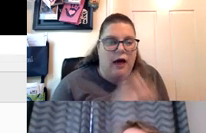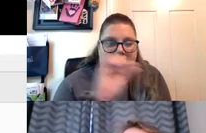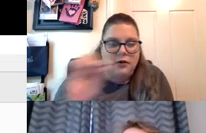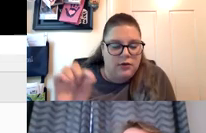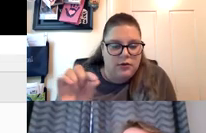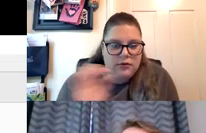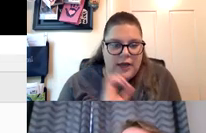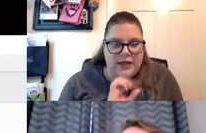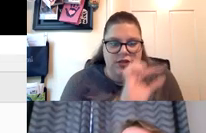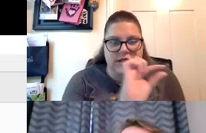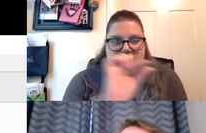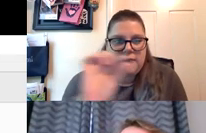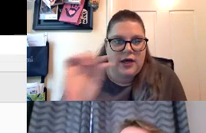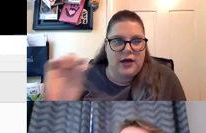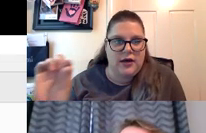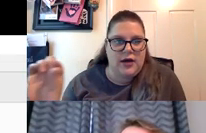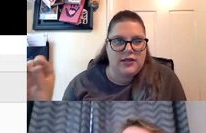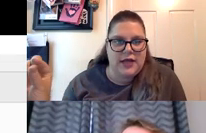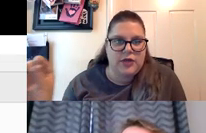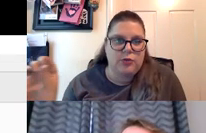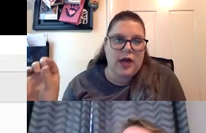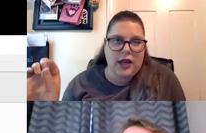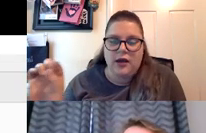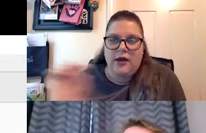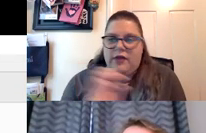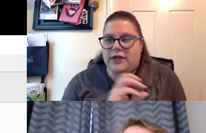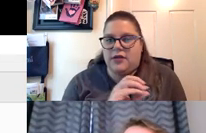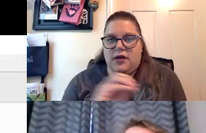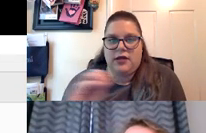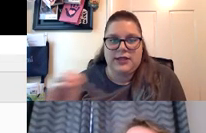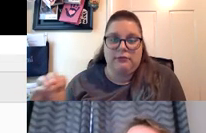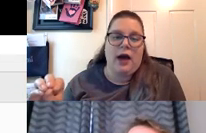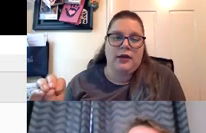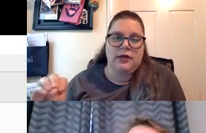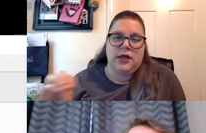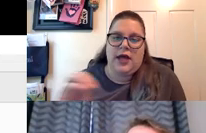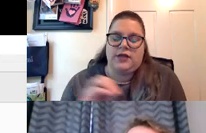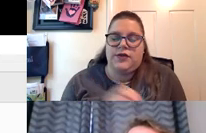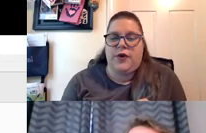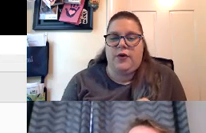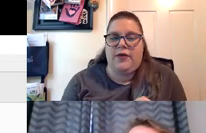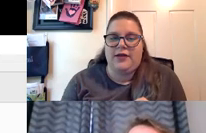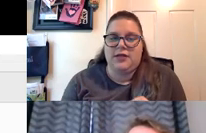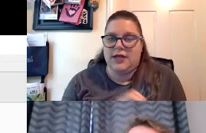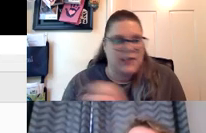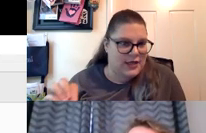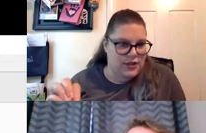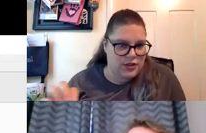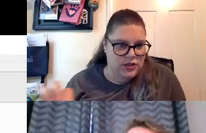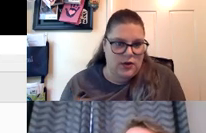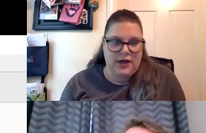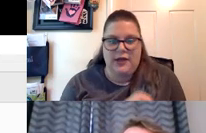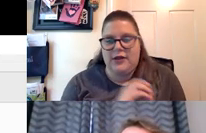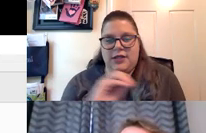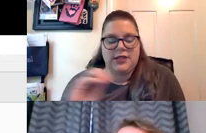a line, right? That's just a section break. That's a line. And so that doesn't add to